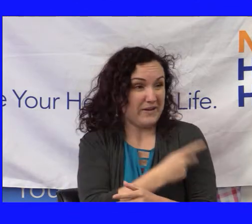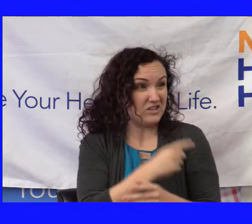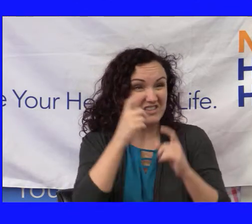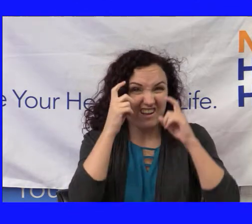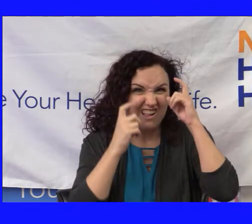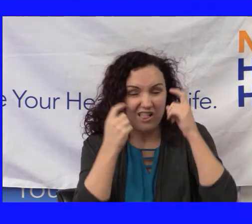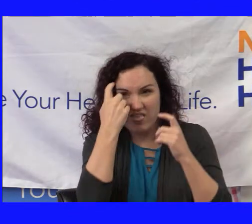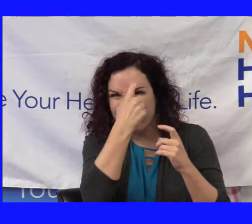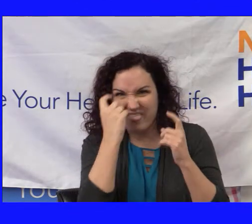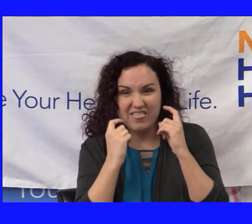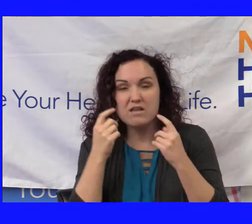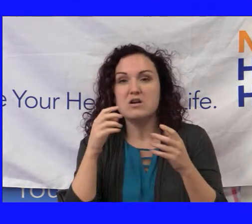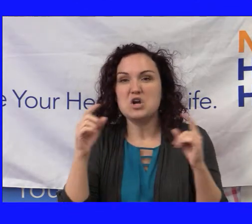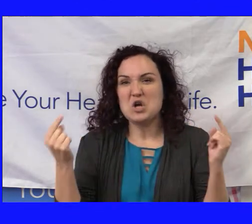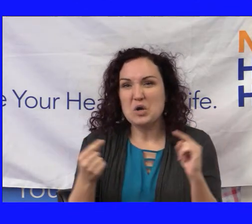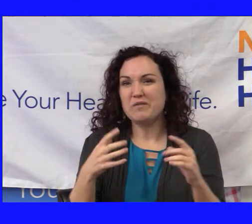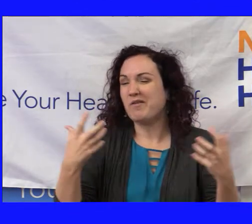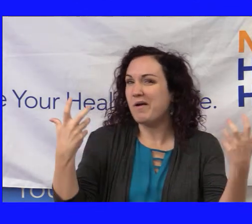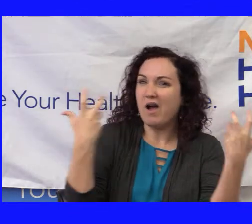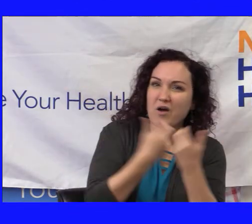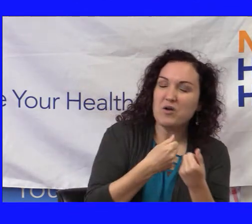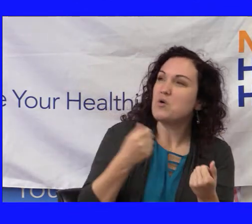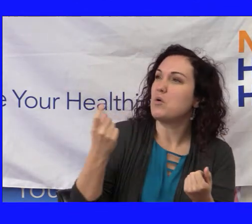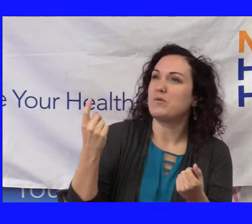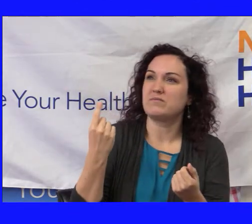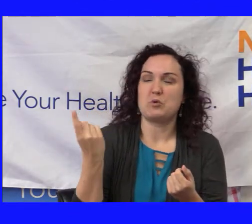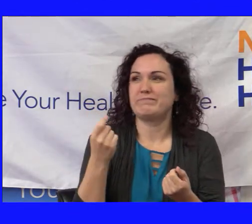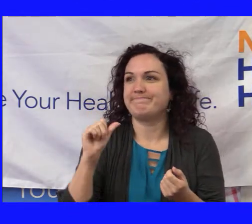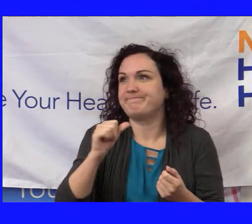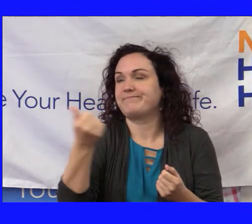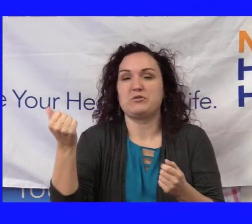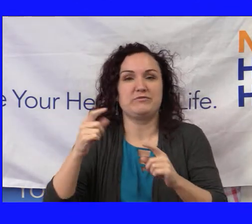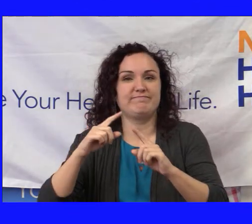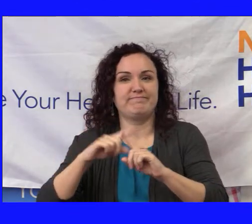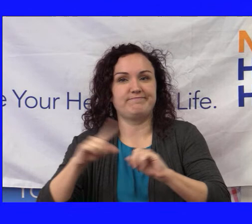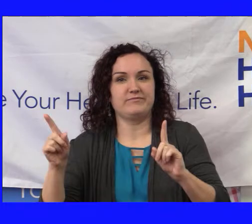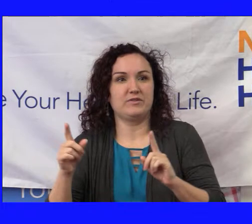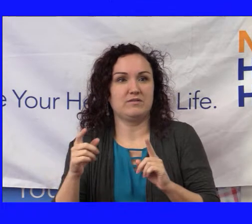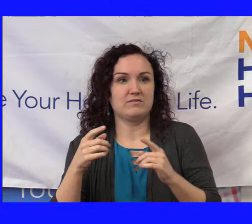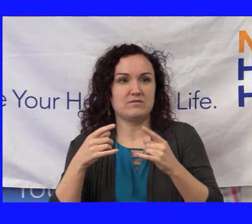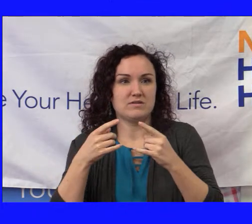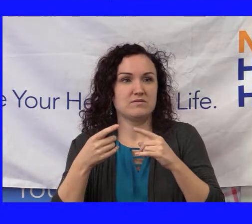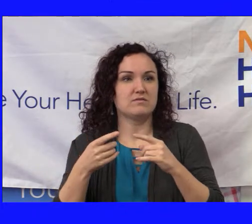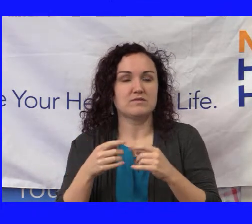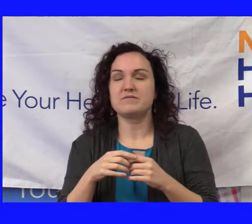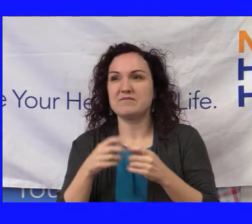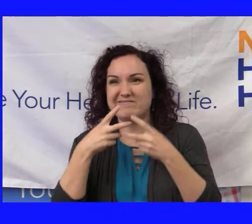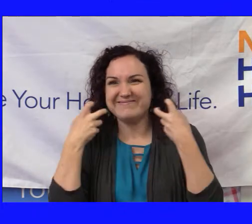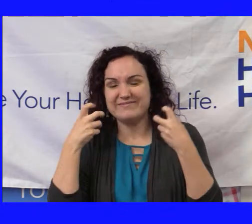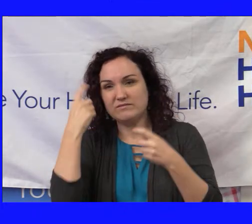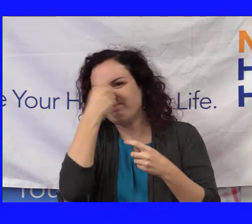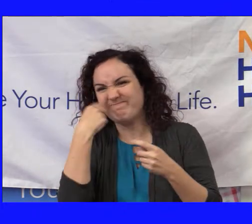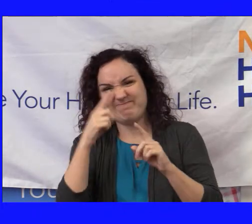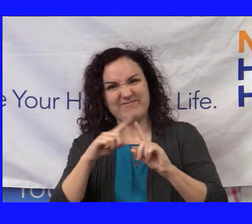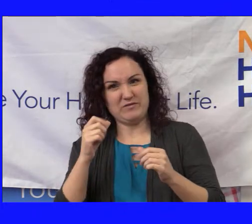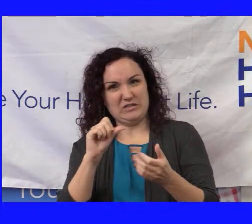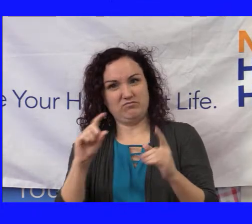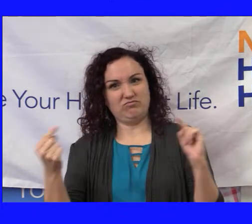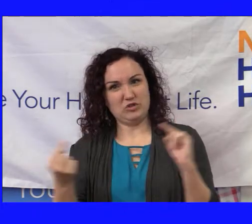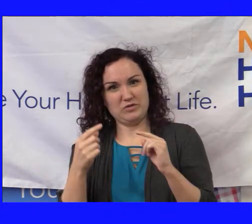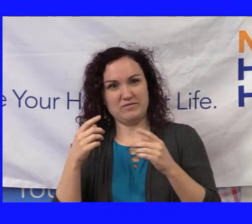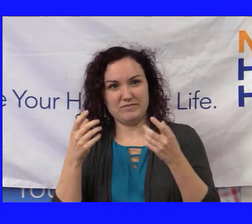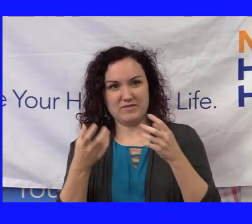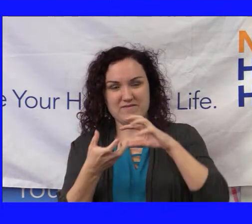maxillofacial trauma that has occurred from a car accident, an assault, or any other injury that might occur. Next slide,